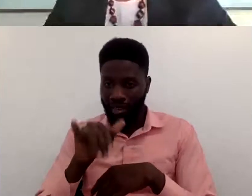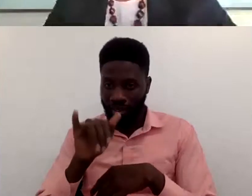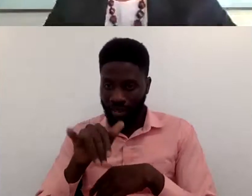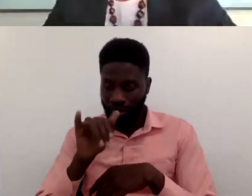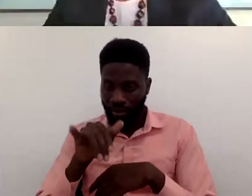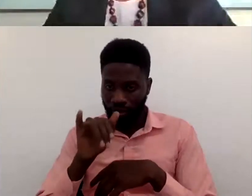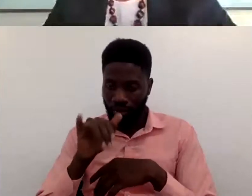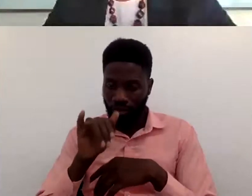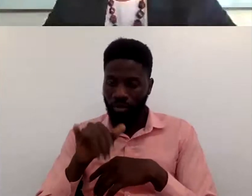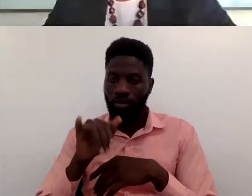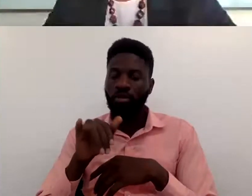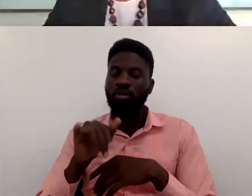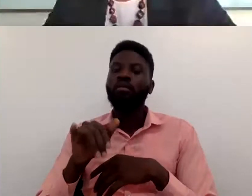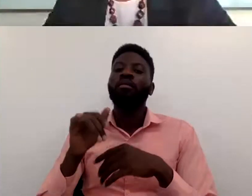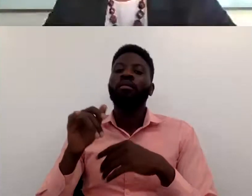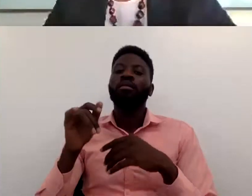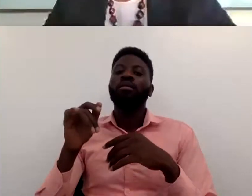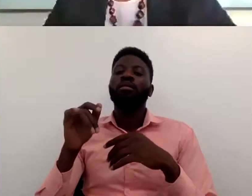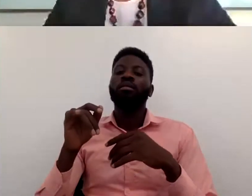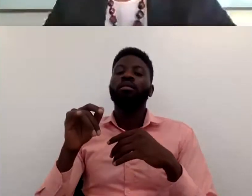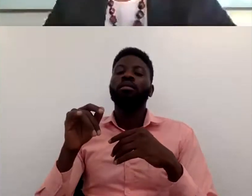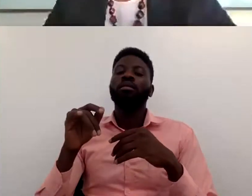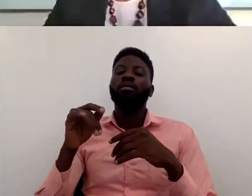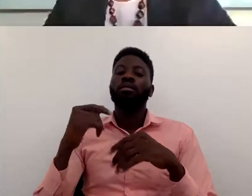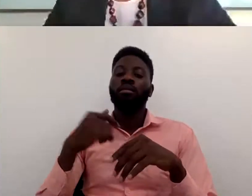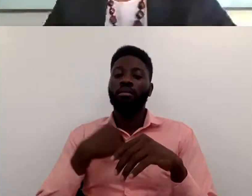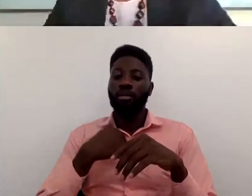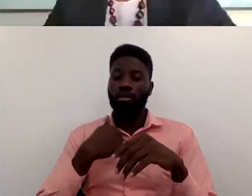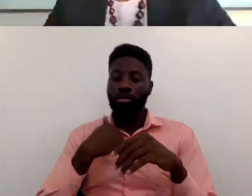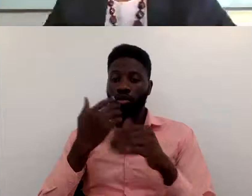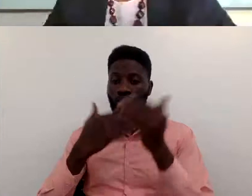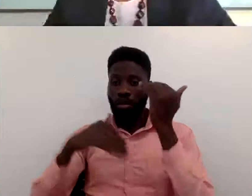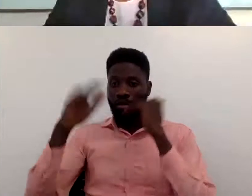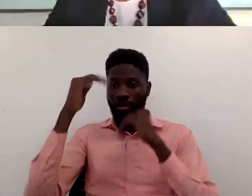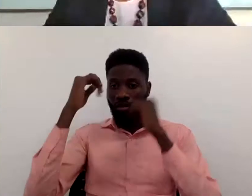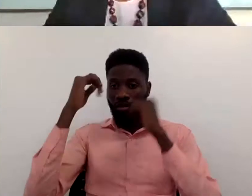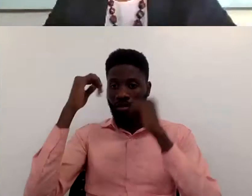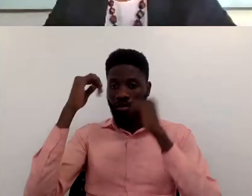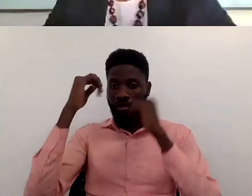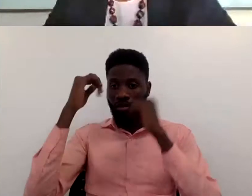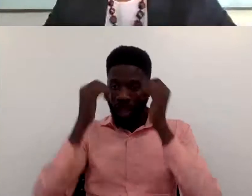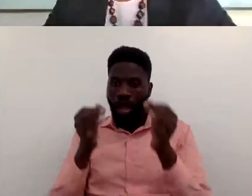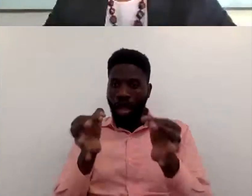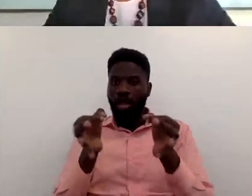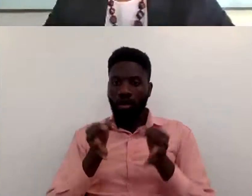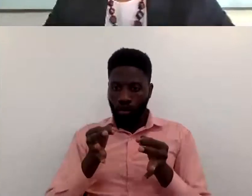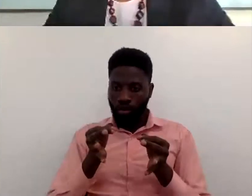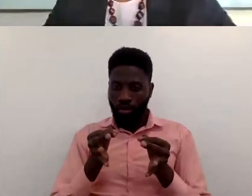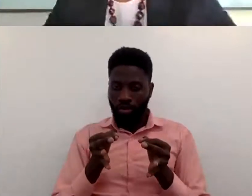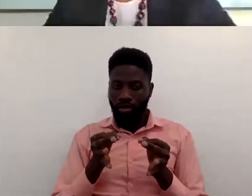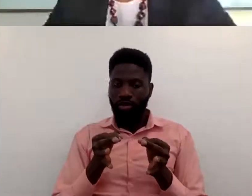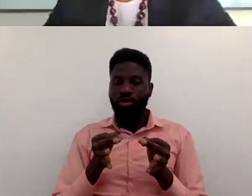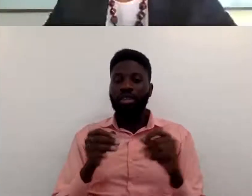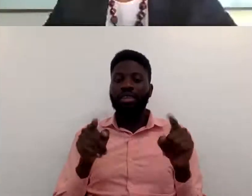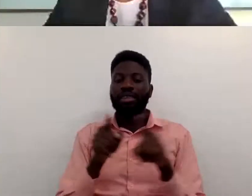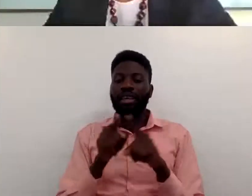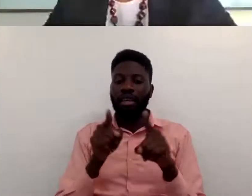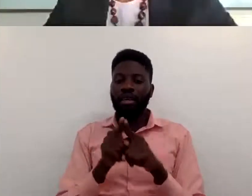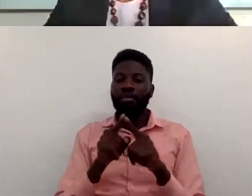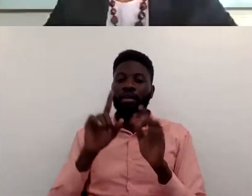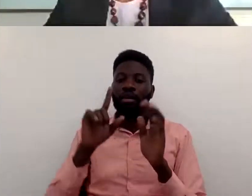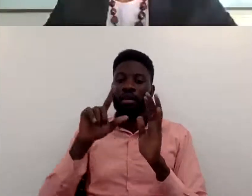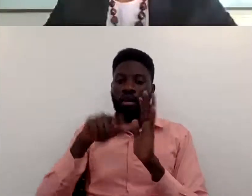actually, my campus education was in accounting. And I also went and did what Davidson